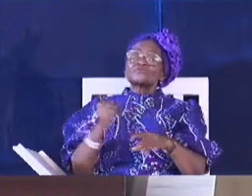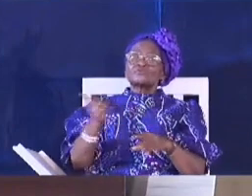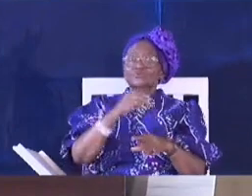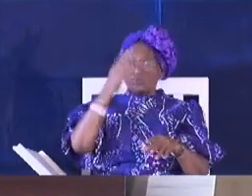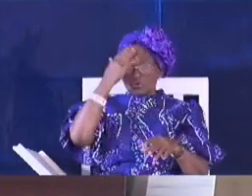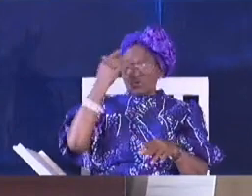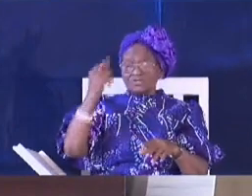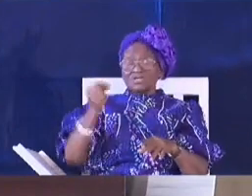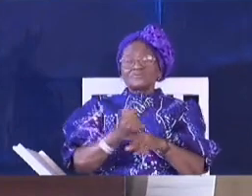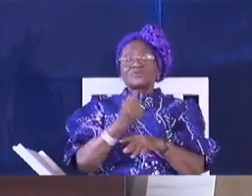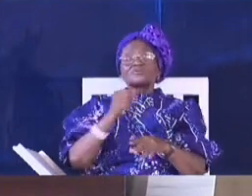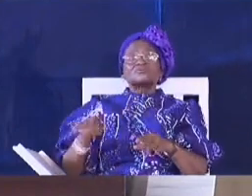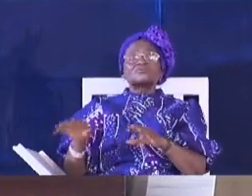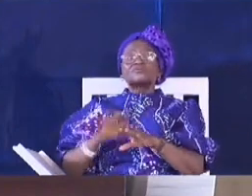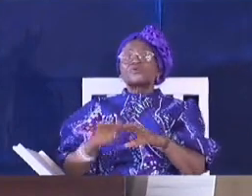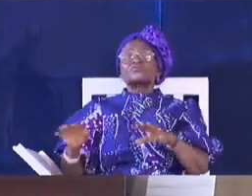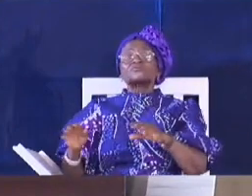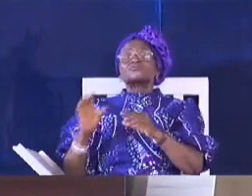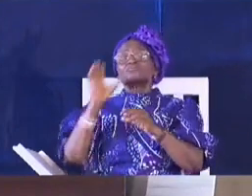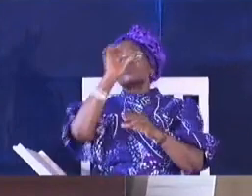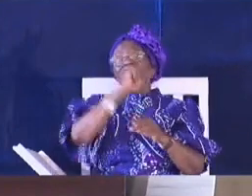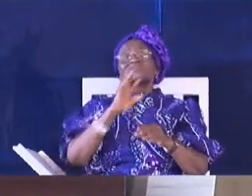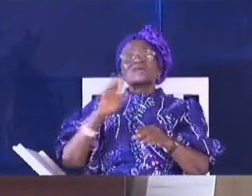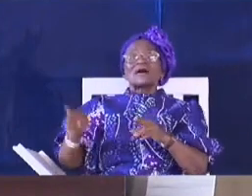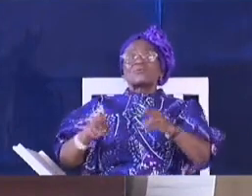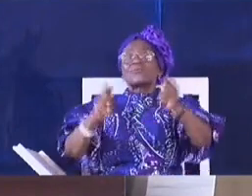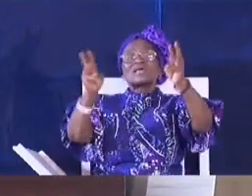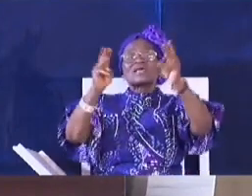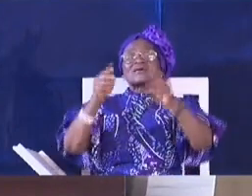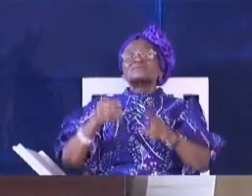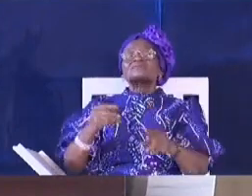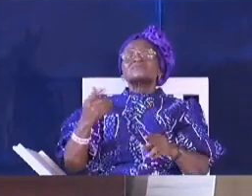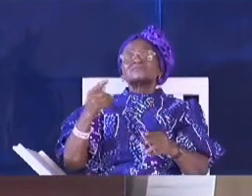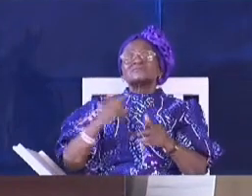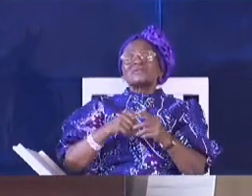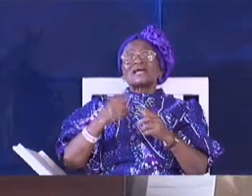dry. And then the man of God prophesied again.